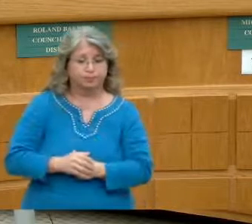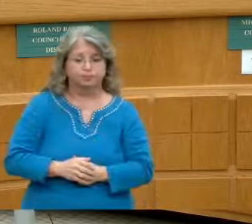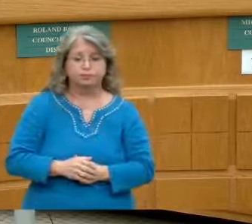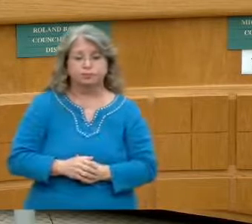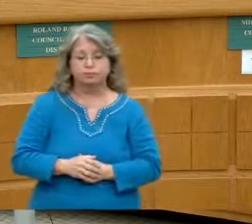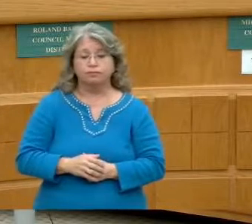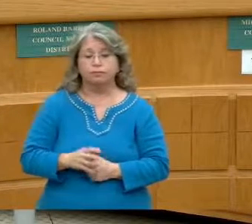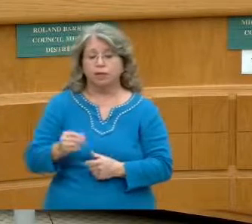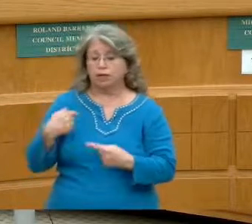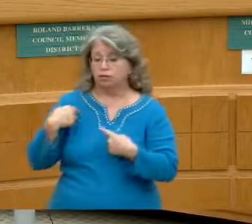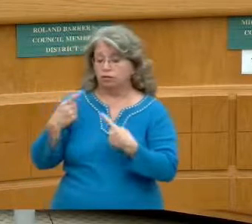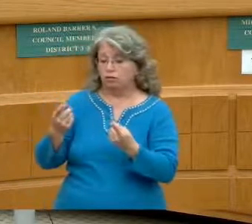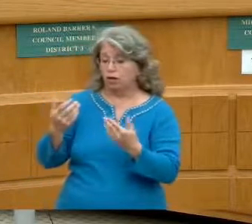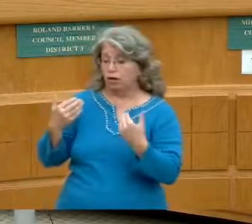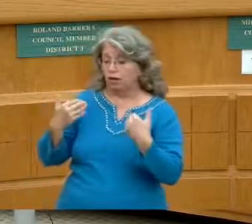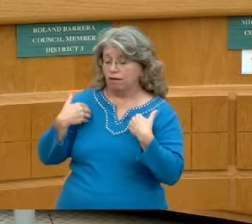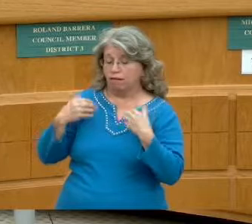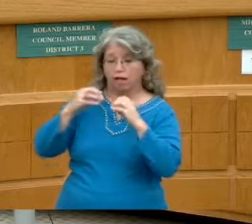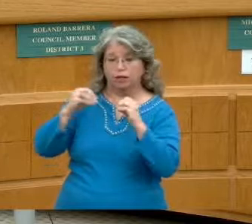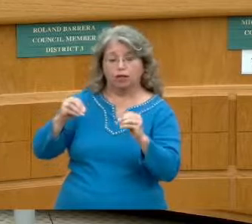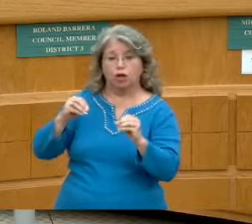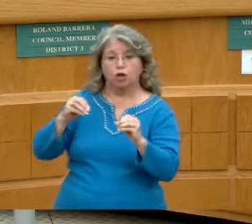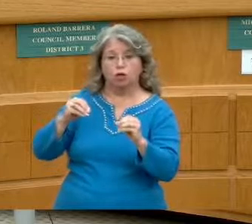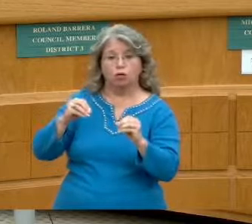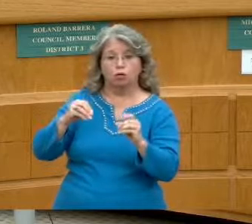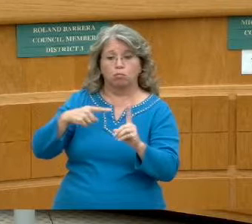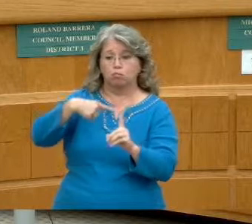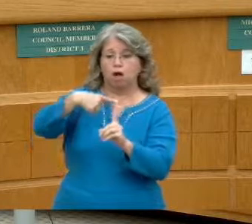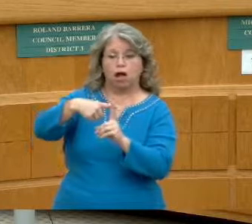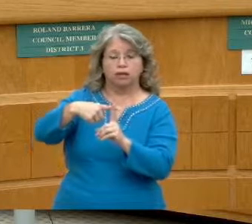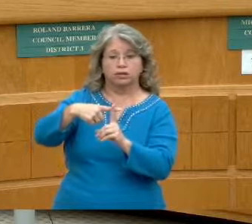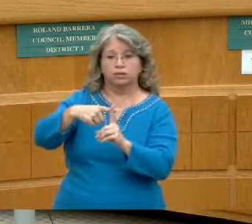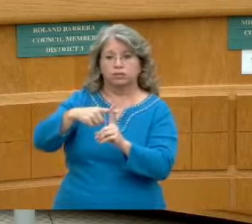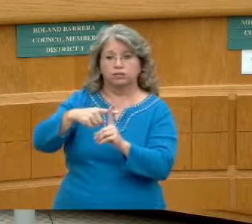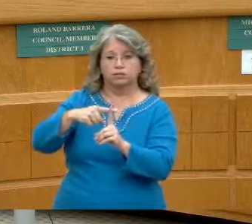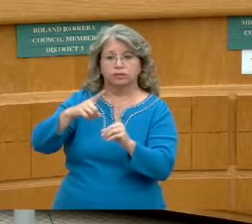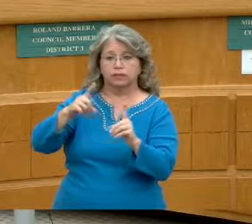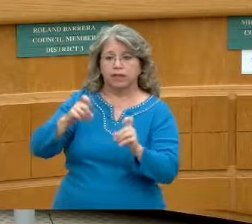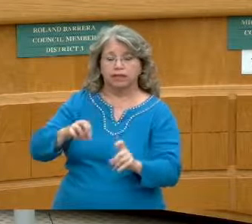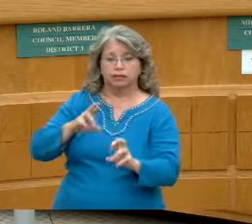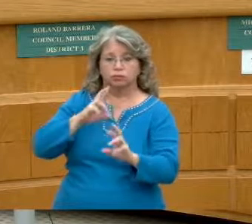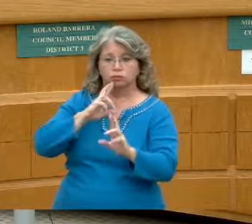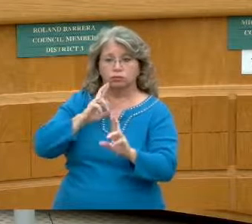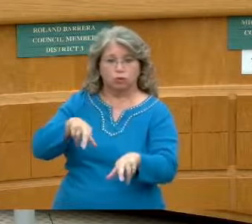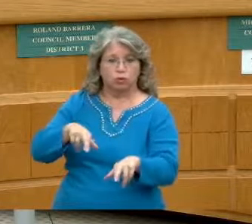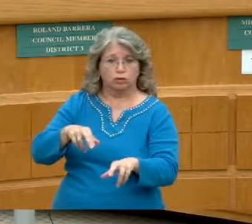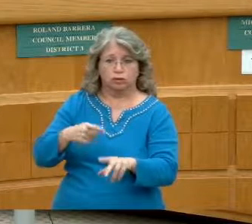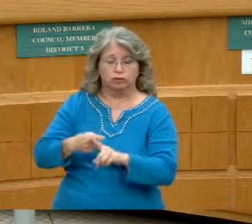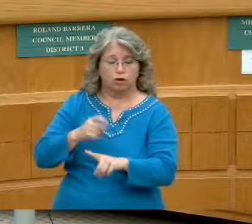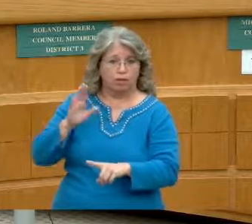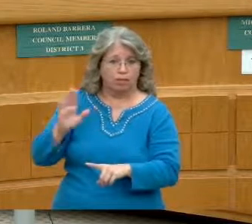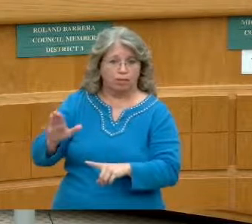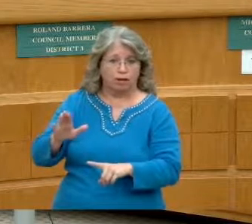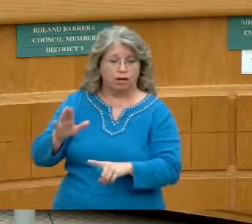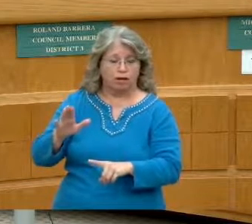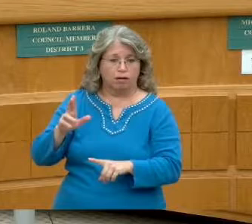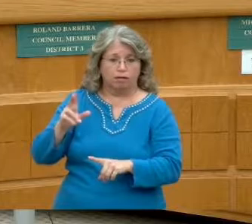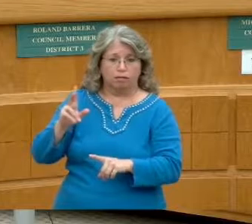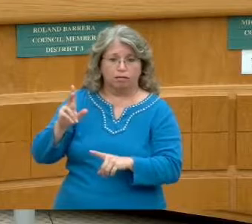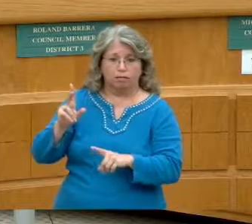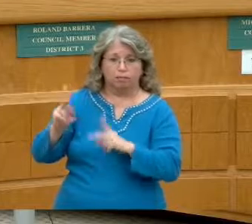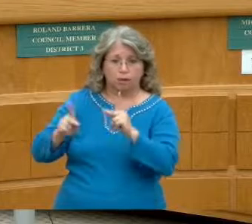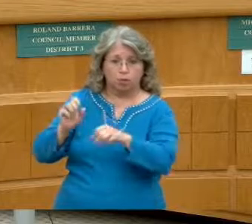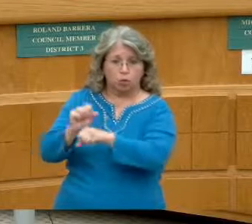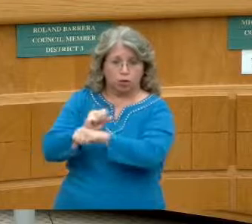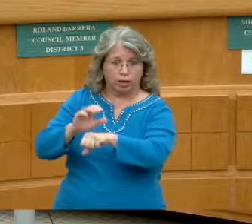And to date, they've had no positive test results of their employees that have been working on their project. So that's very good news. And then